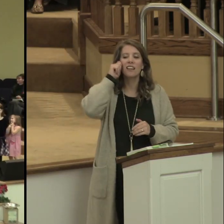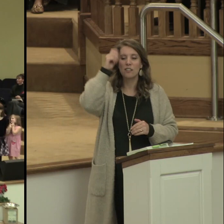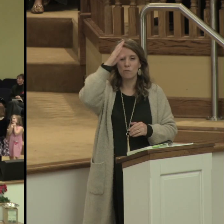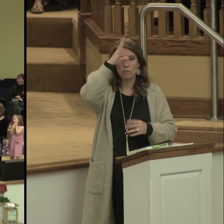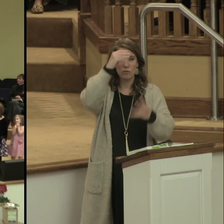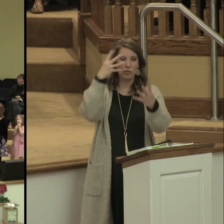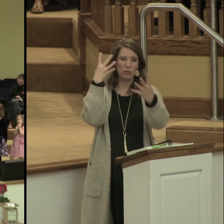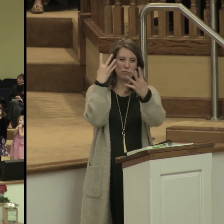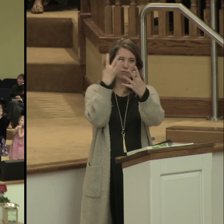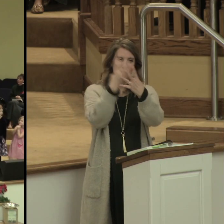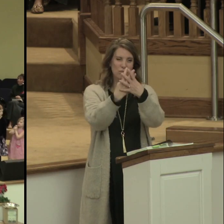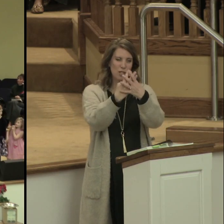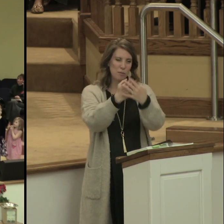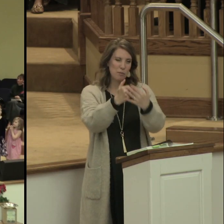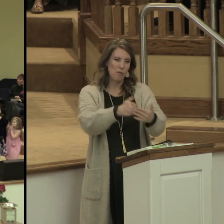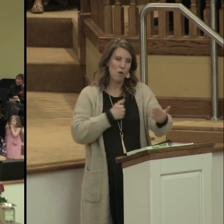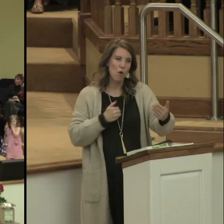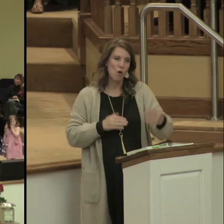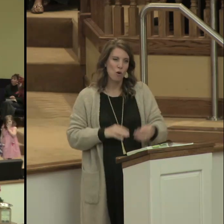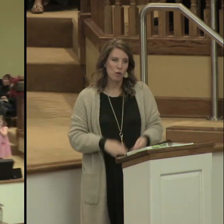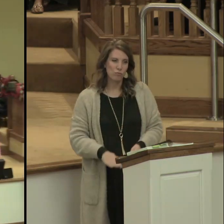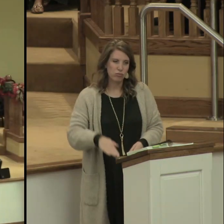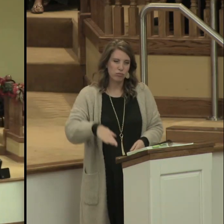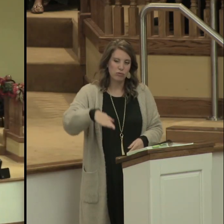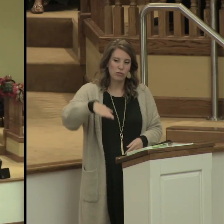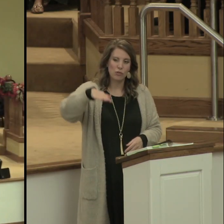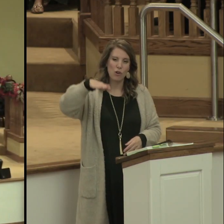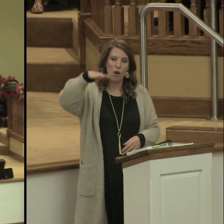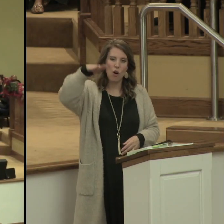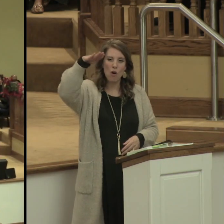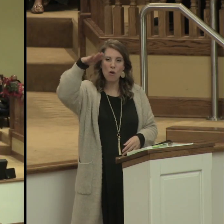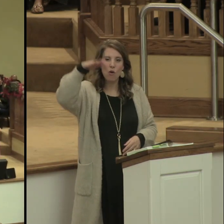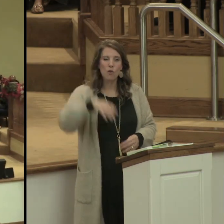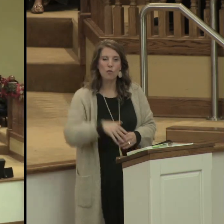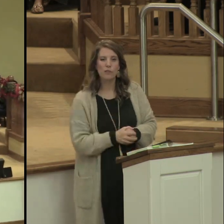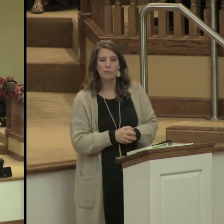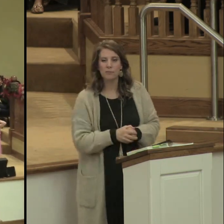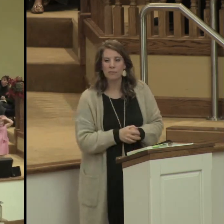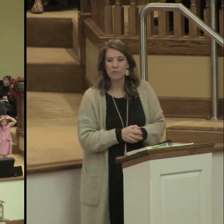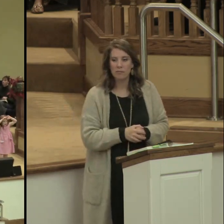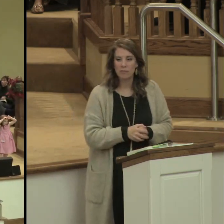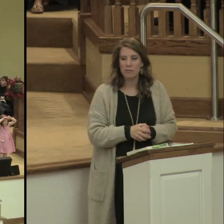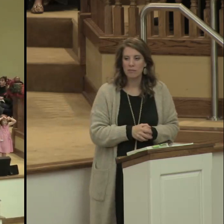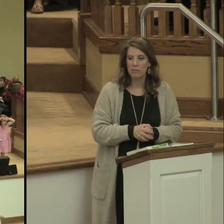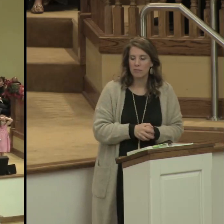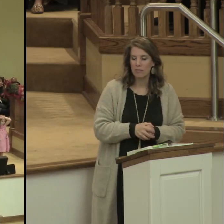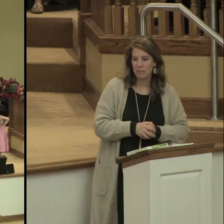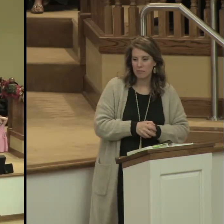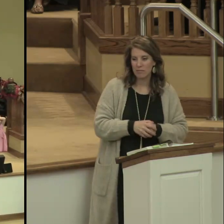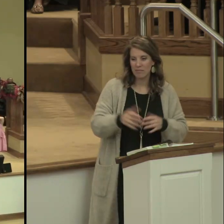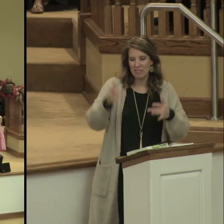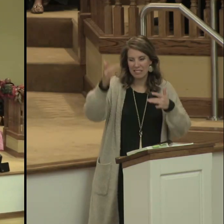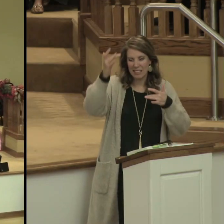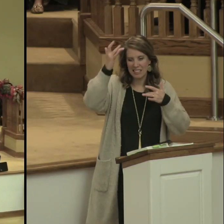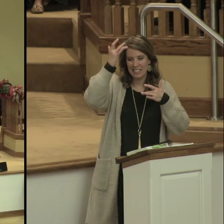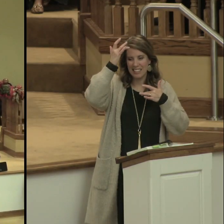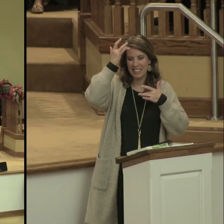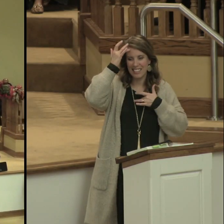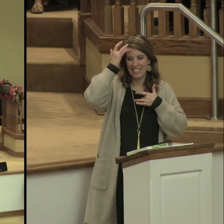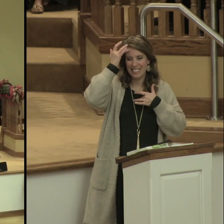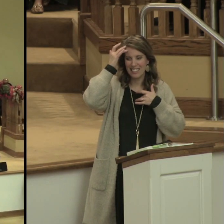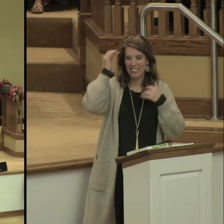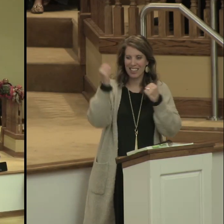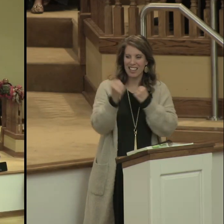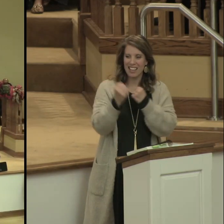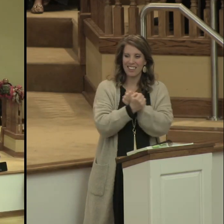boy in prison before he's even grown. The illness of a loved